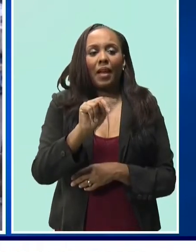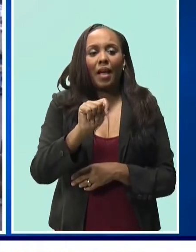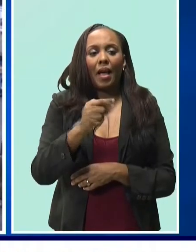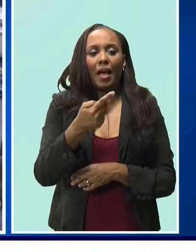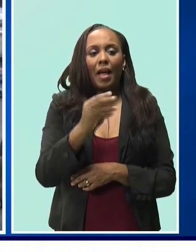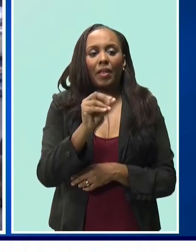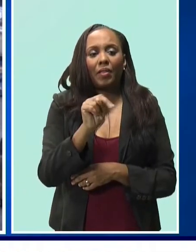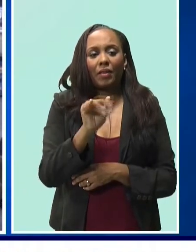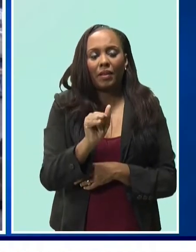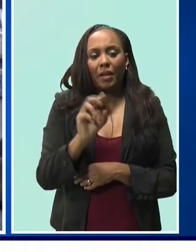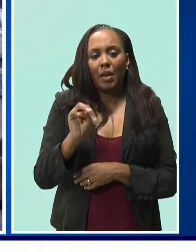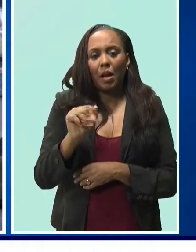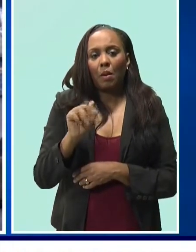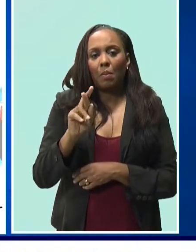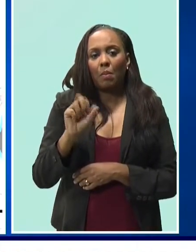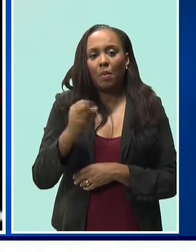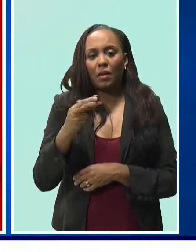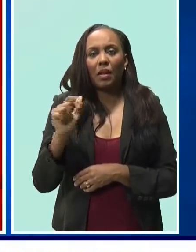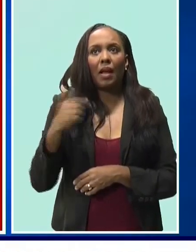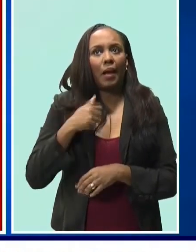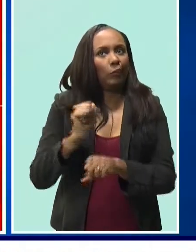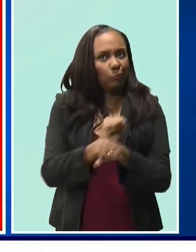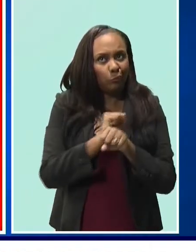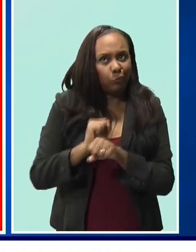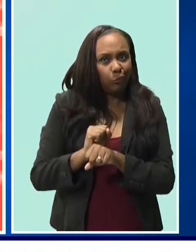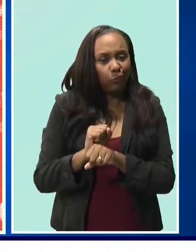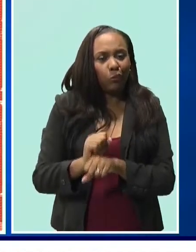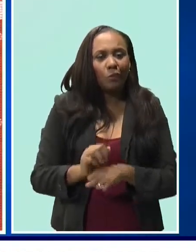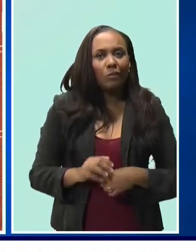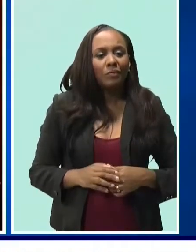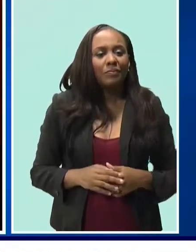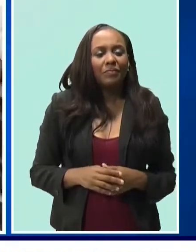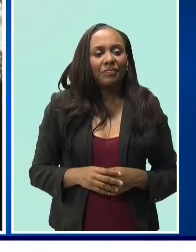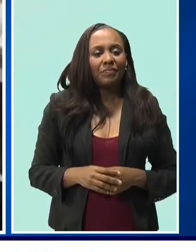operator, and I am on the front line.